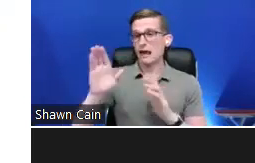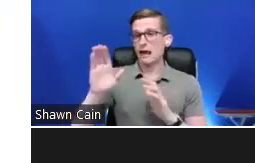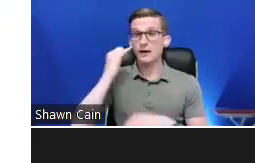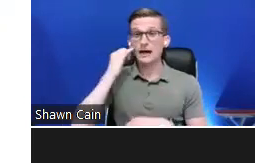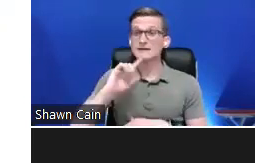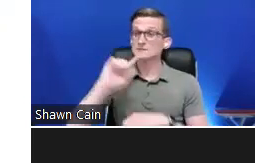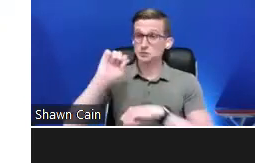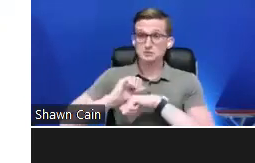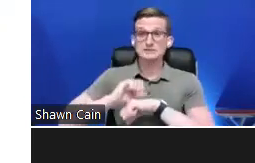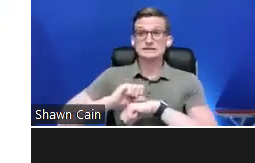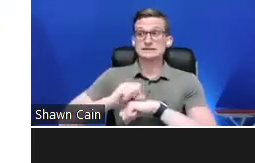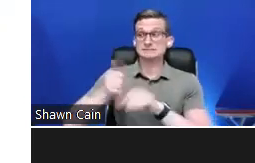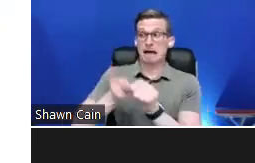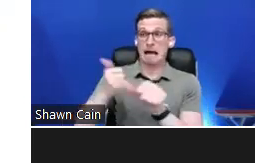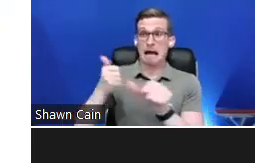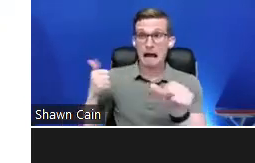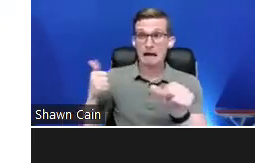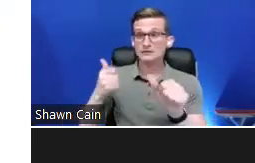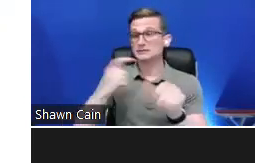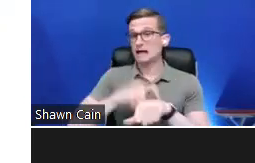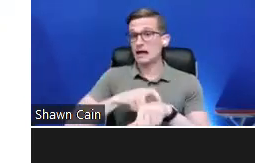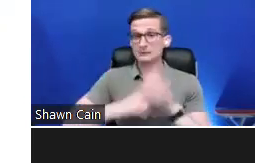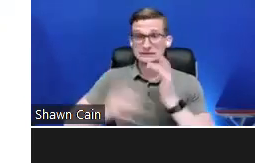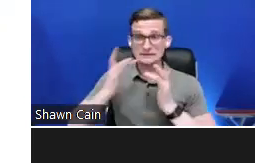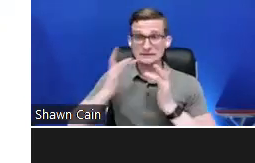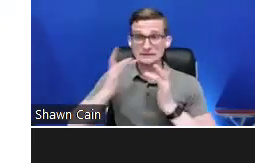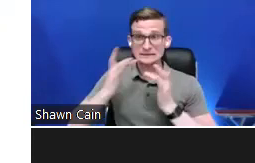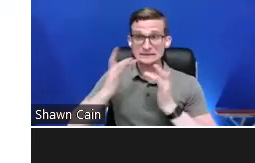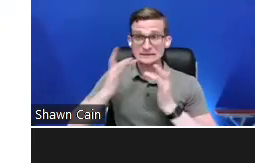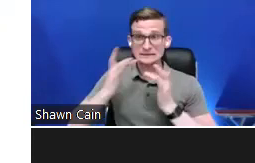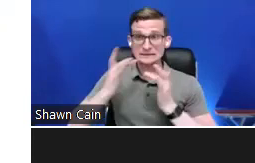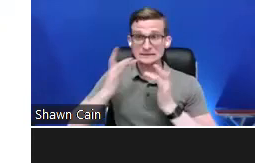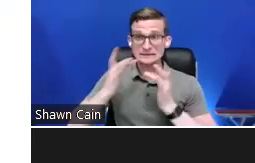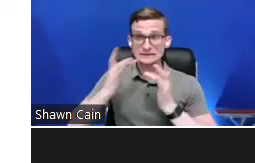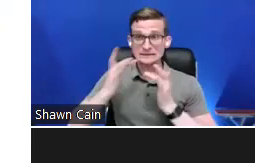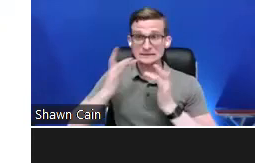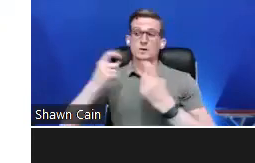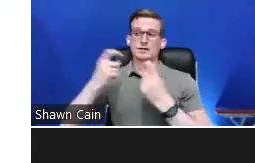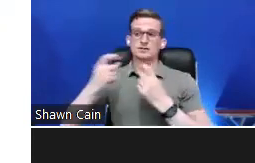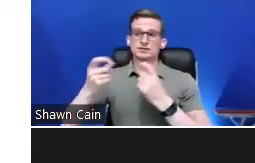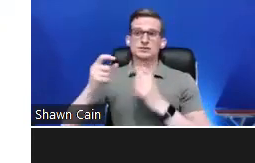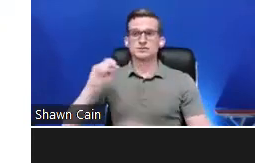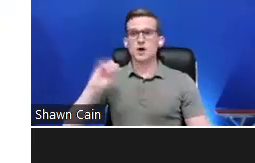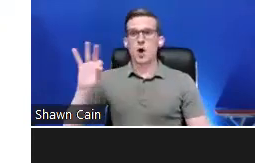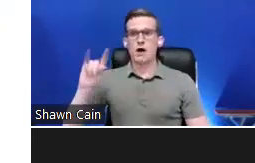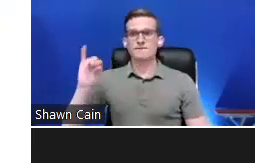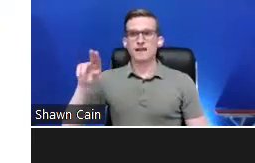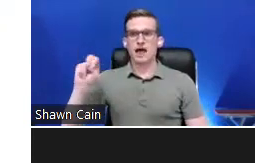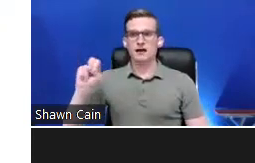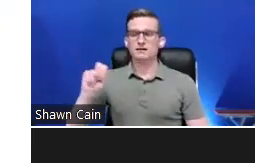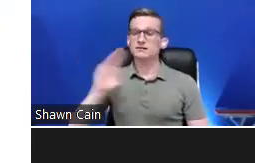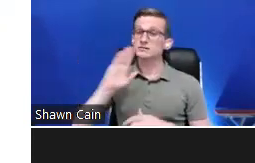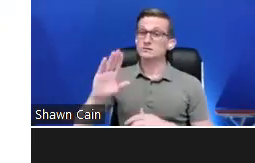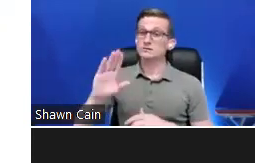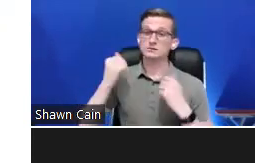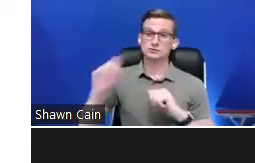tight on time, we may have to take some questions offline. So we are going to do our best to get through everything and make sure we have time